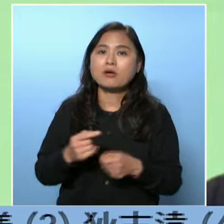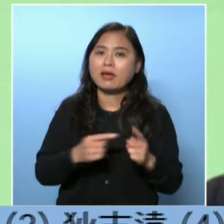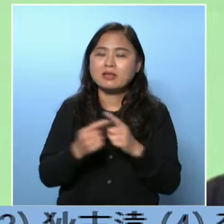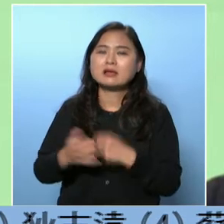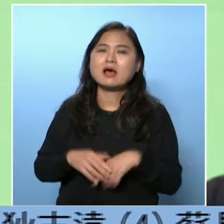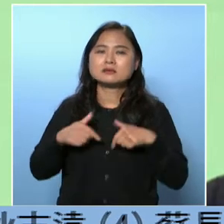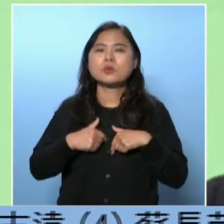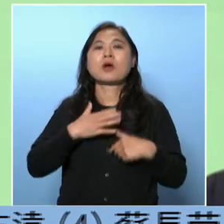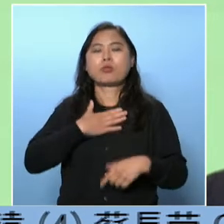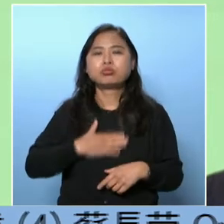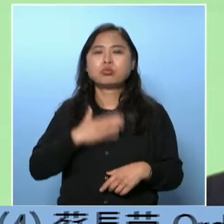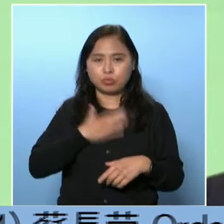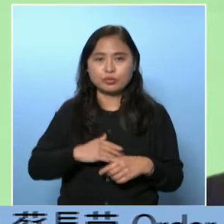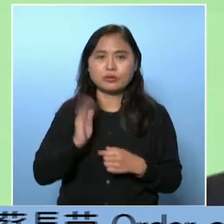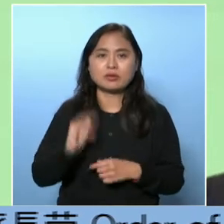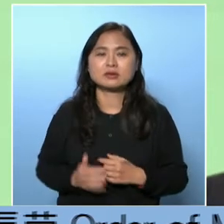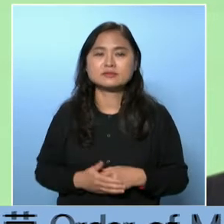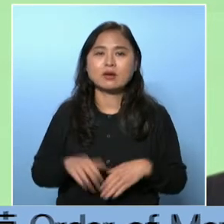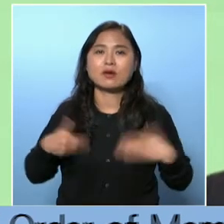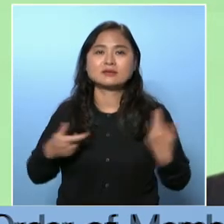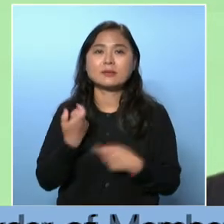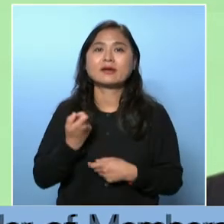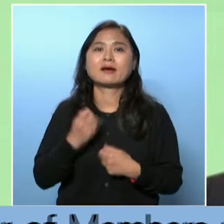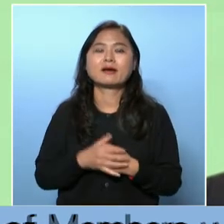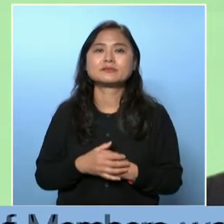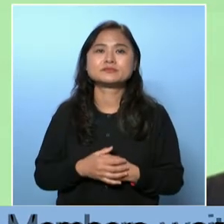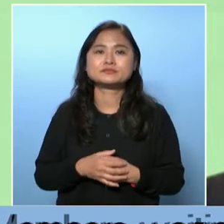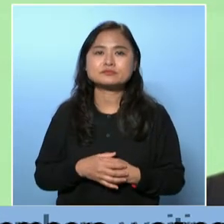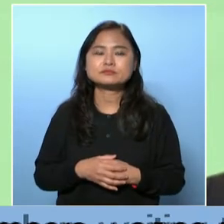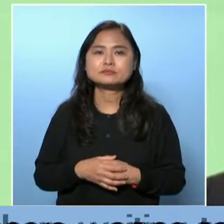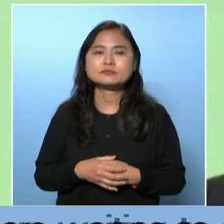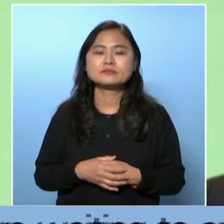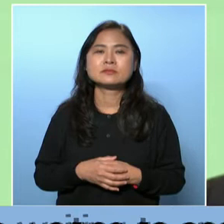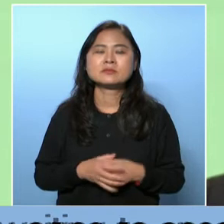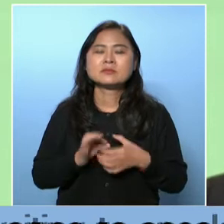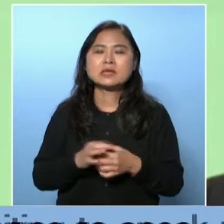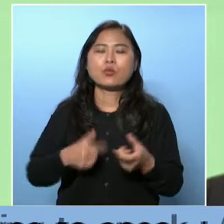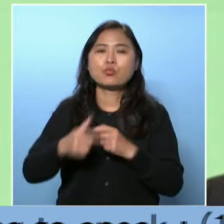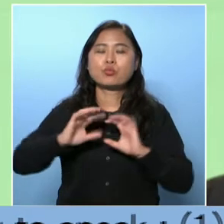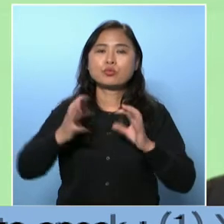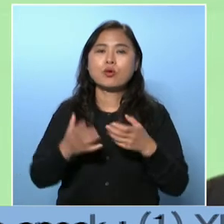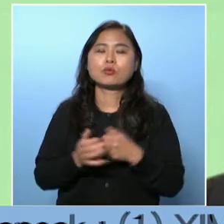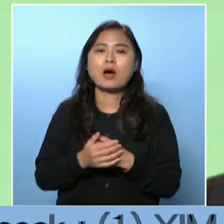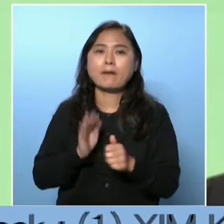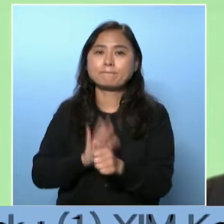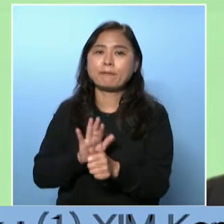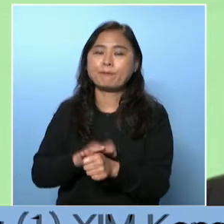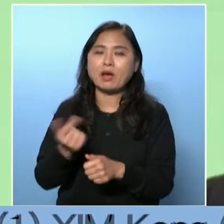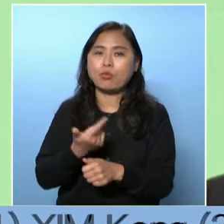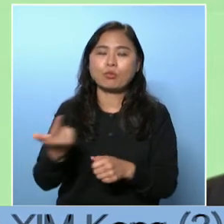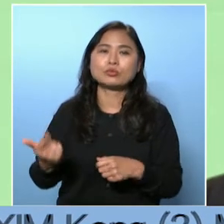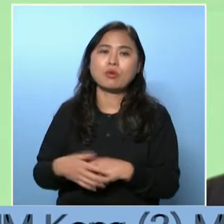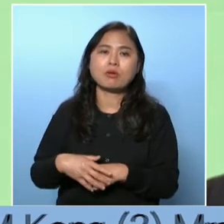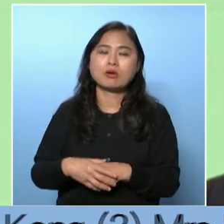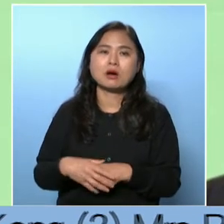remote consultation service, so that assure the affected people. Recently, we have learned from the